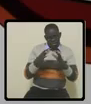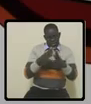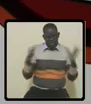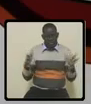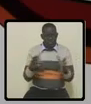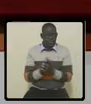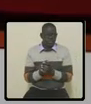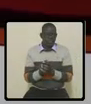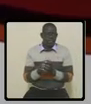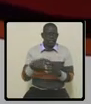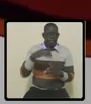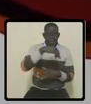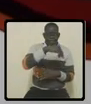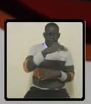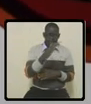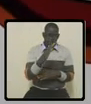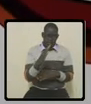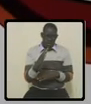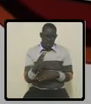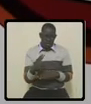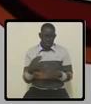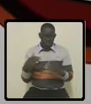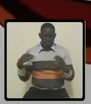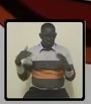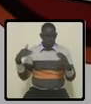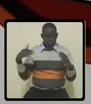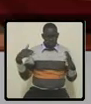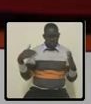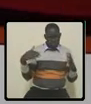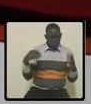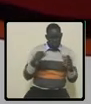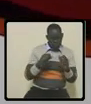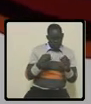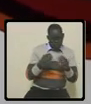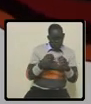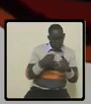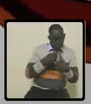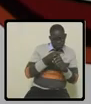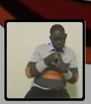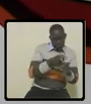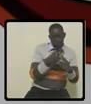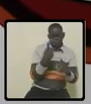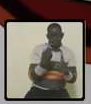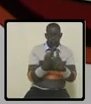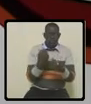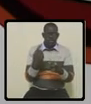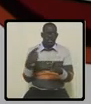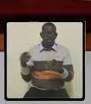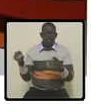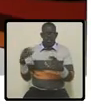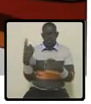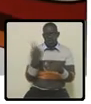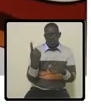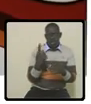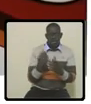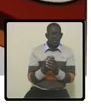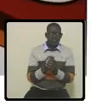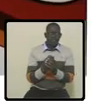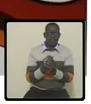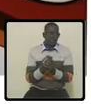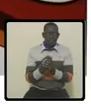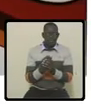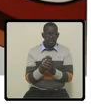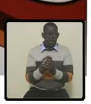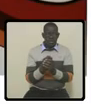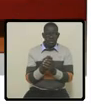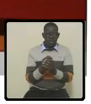A monoclinal fold occurs when the force or push occurs from one side only. Symmetrical folds occur